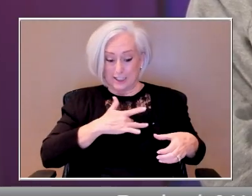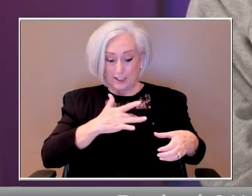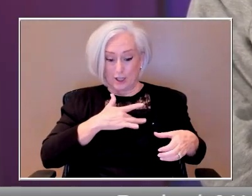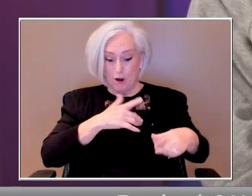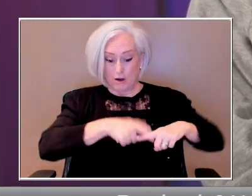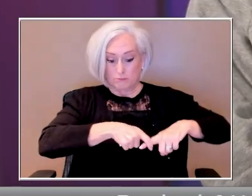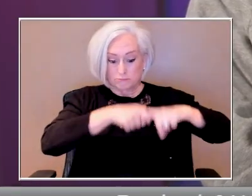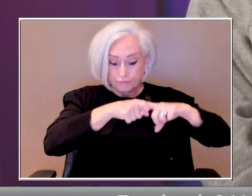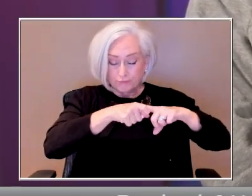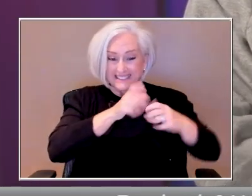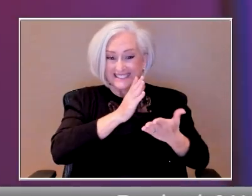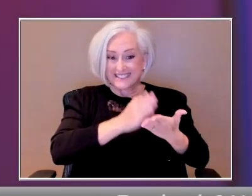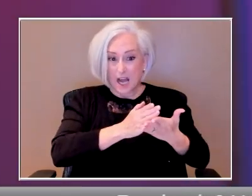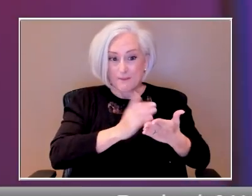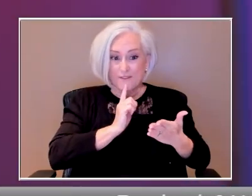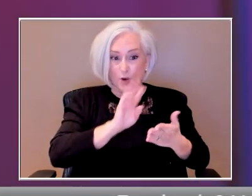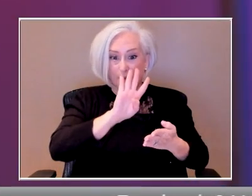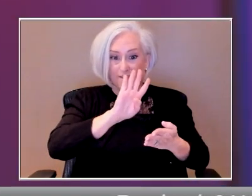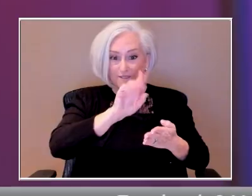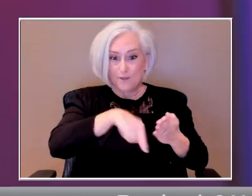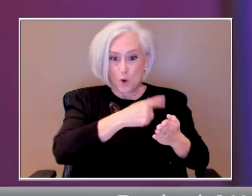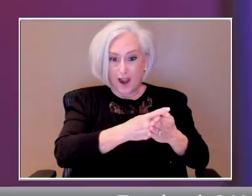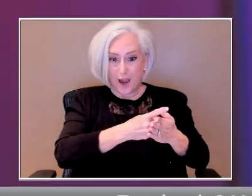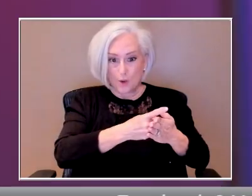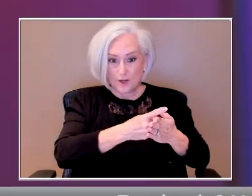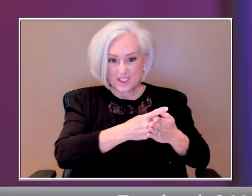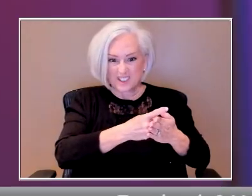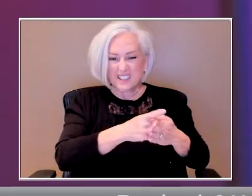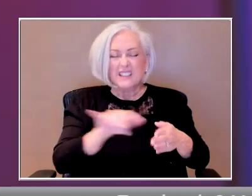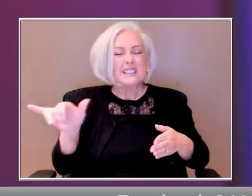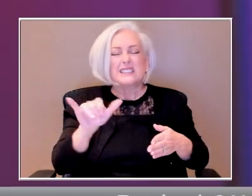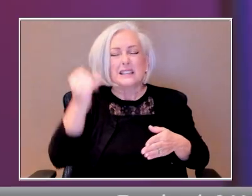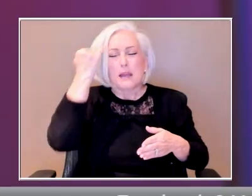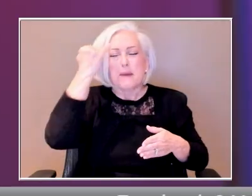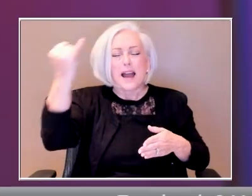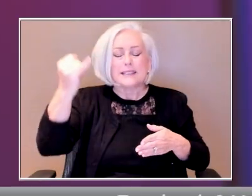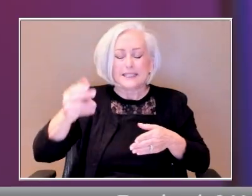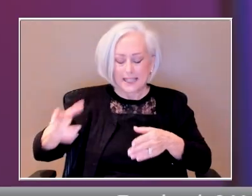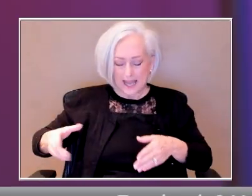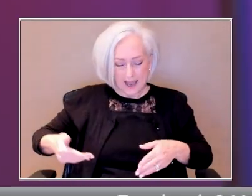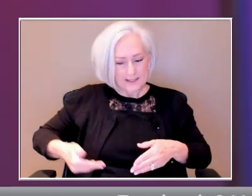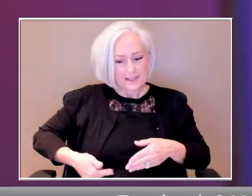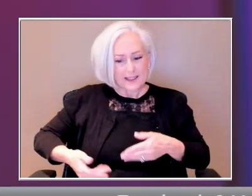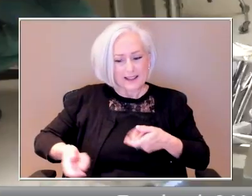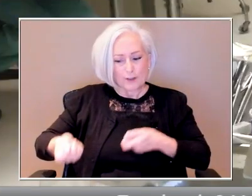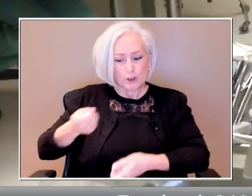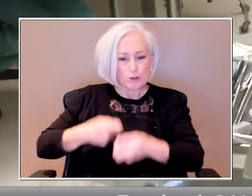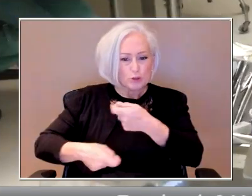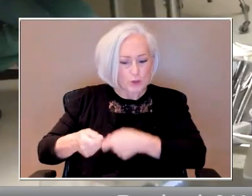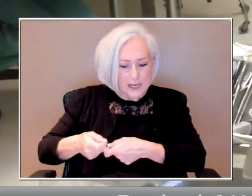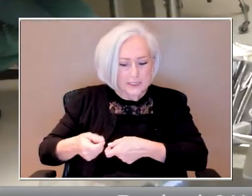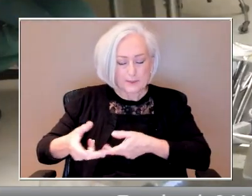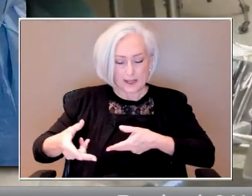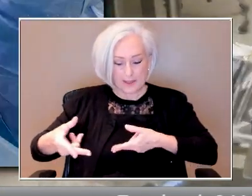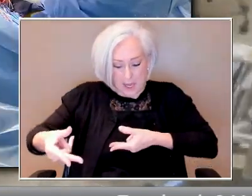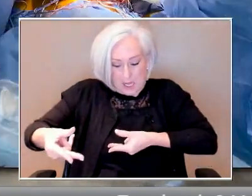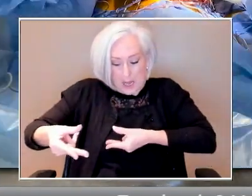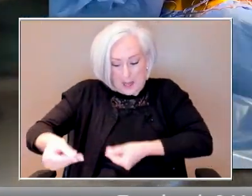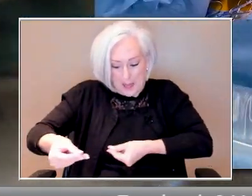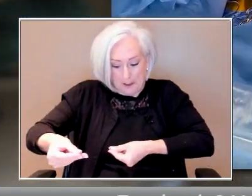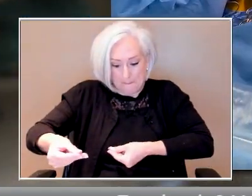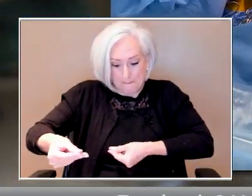they stop the heart. You know, they clamp it, just like in a transplant. They clamp it, and then the heart stops for 4 hours. And the surgeon to do